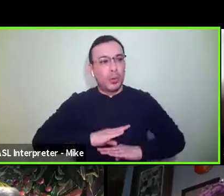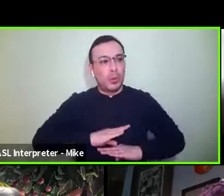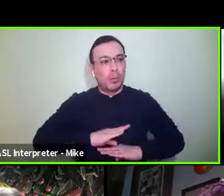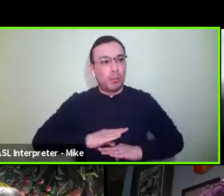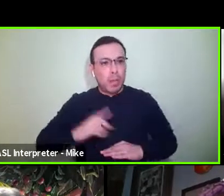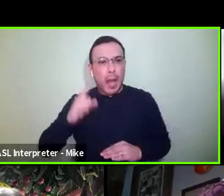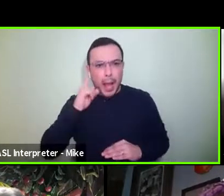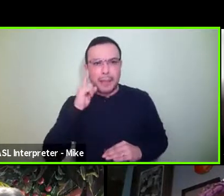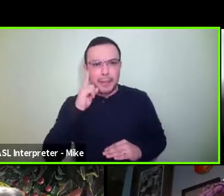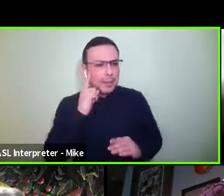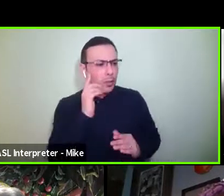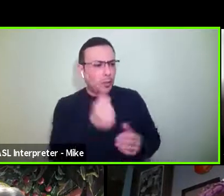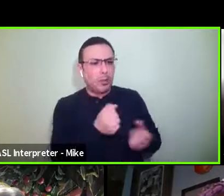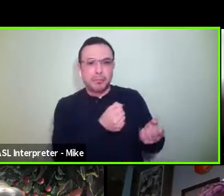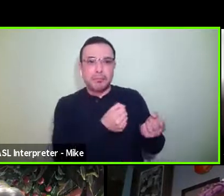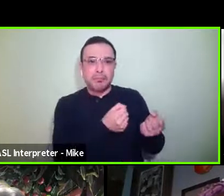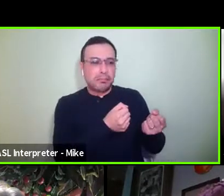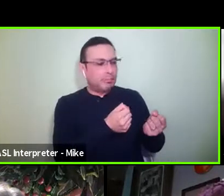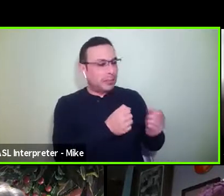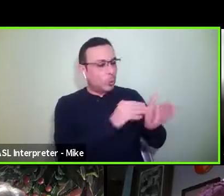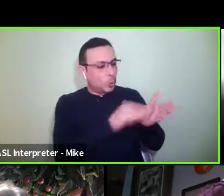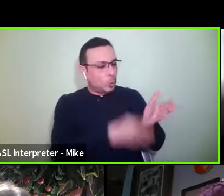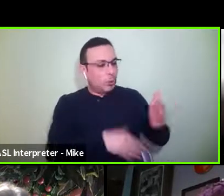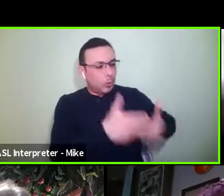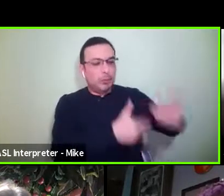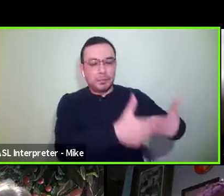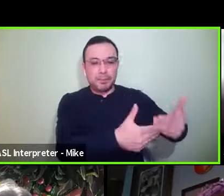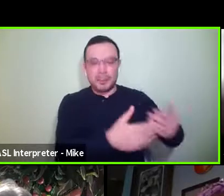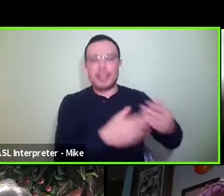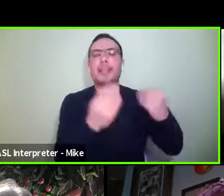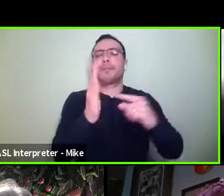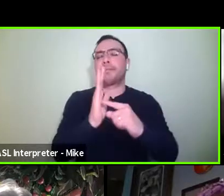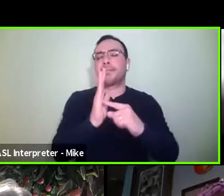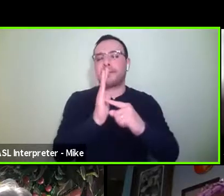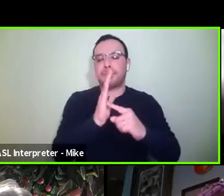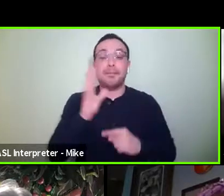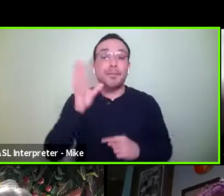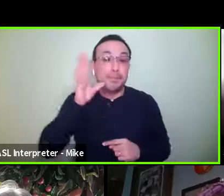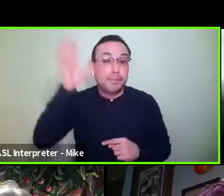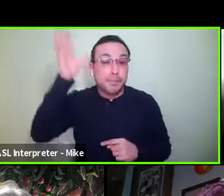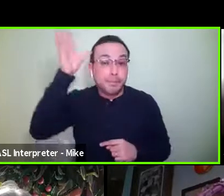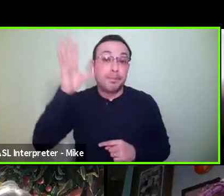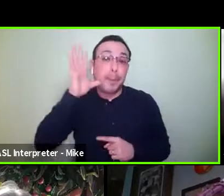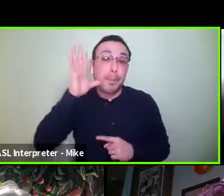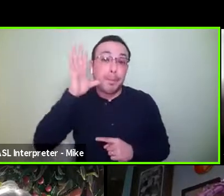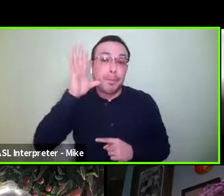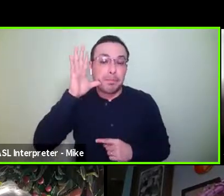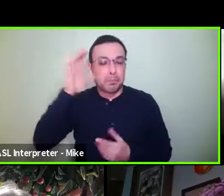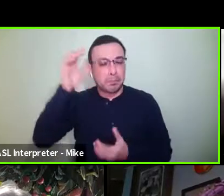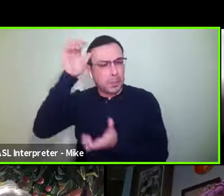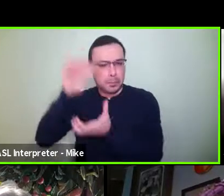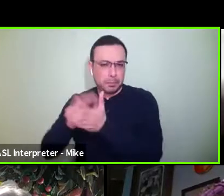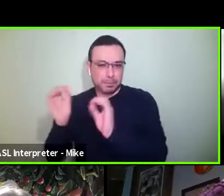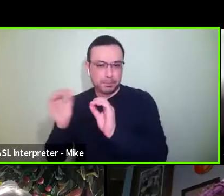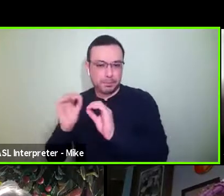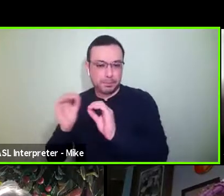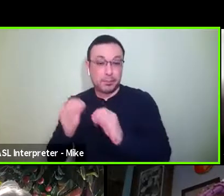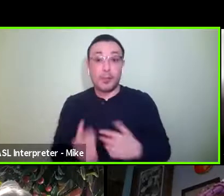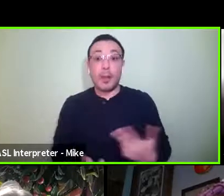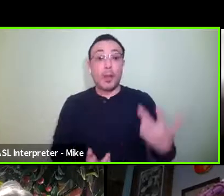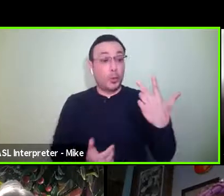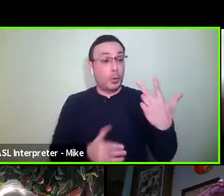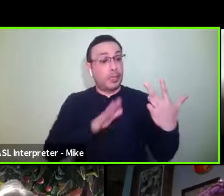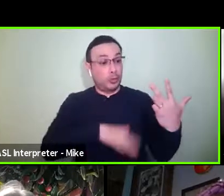you're a single mother, for example, and let's say you have three children and you have to work two